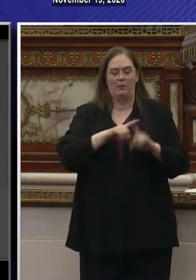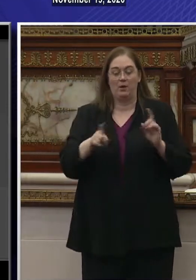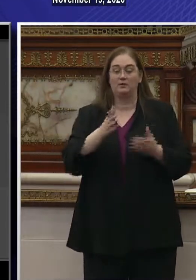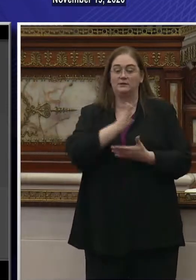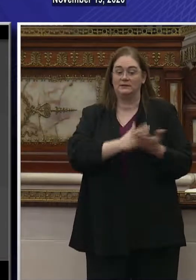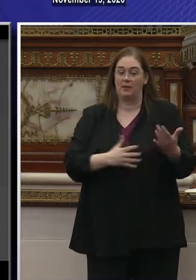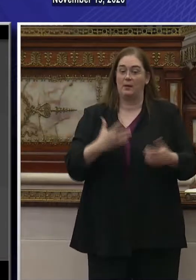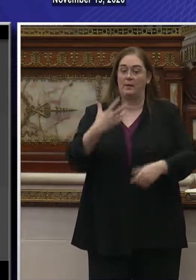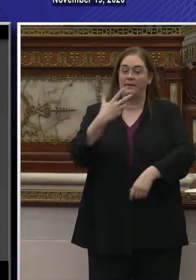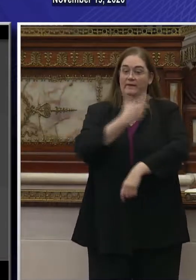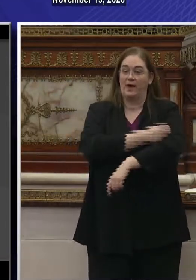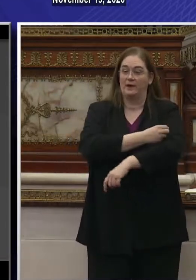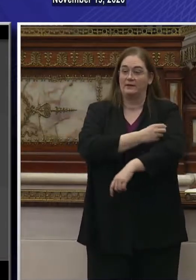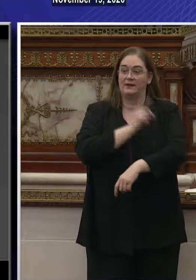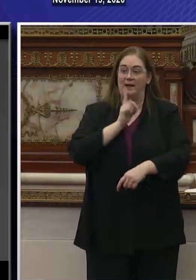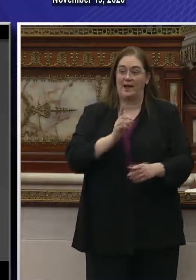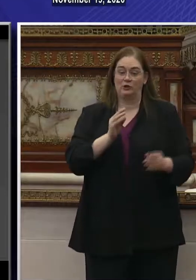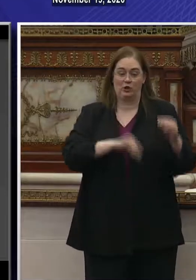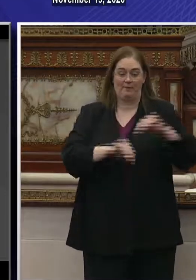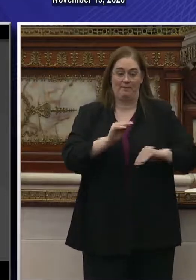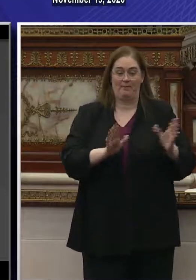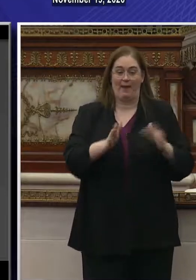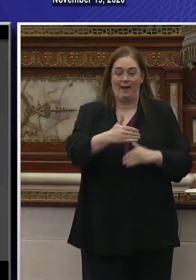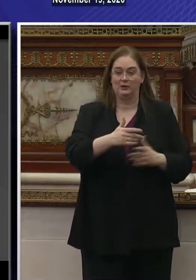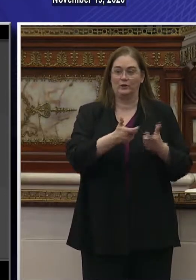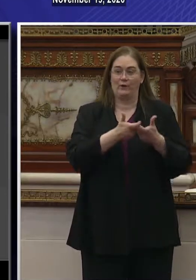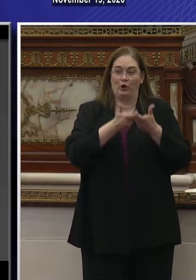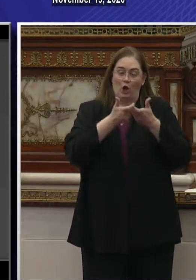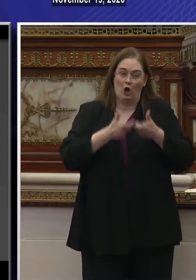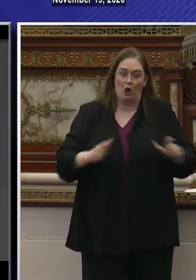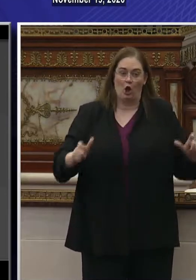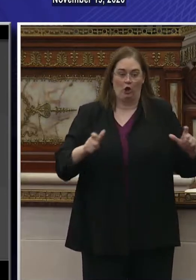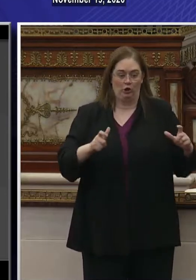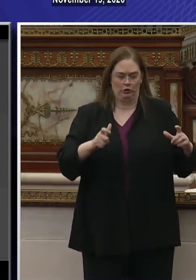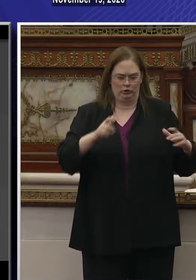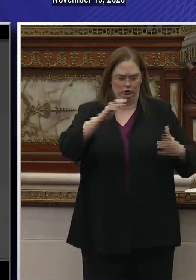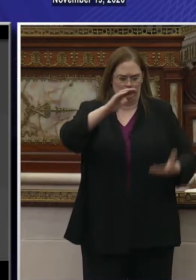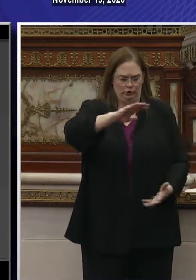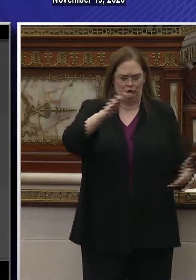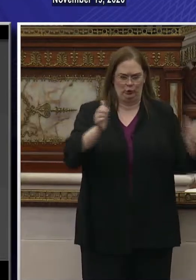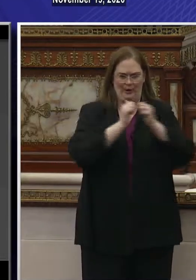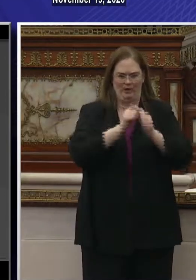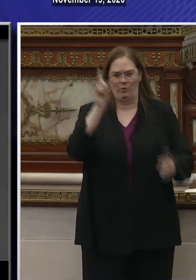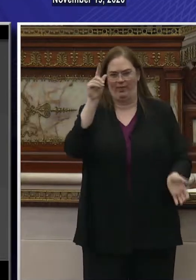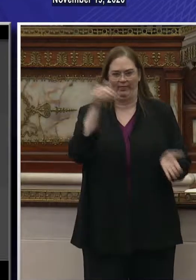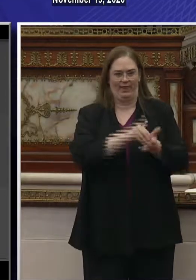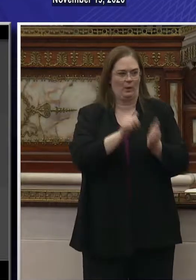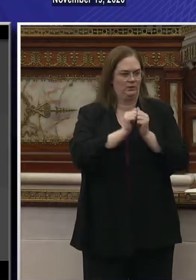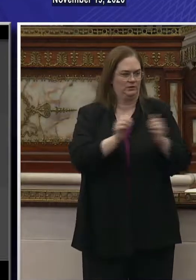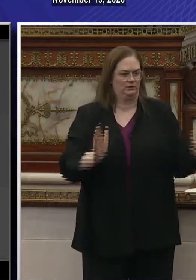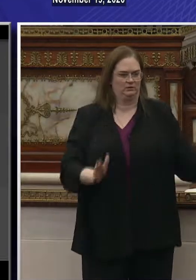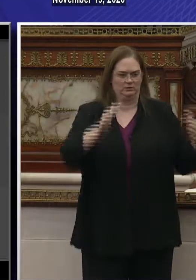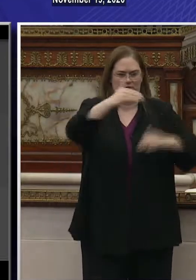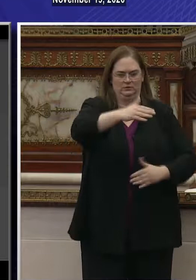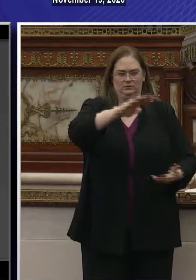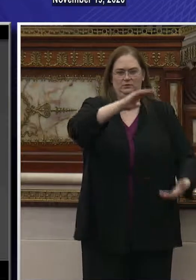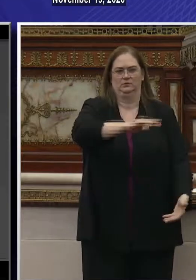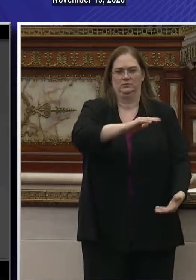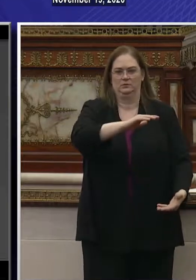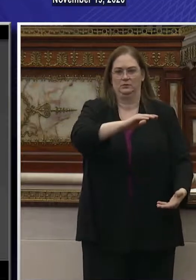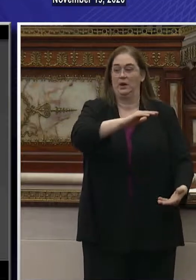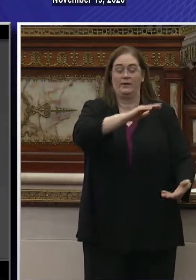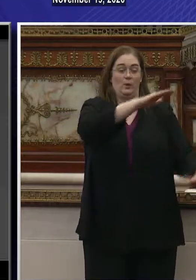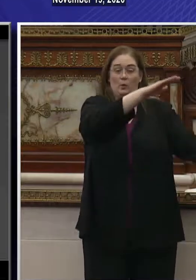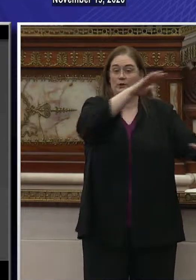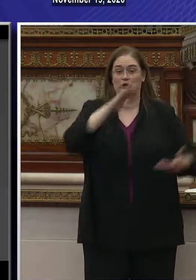of the vaccine is actually packaged in very large quantities, like 1,000 doses, and they will only ship in